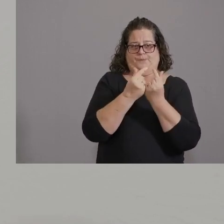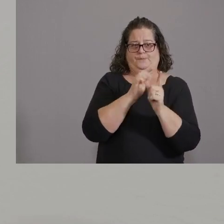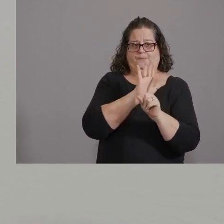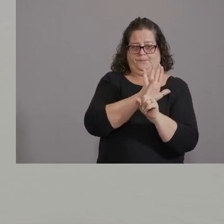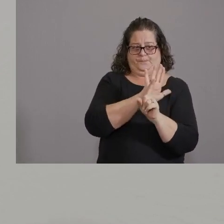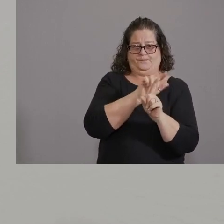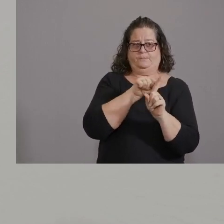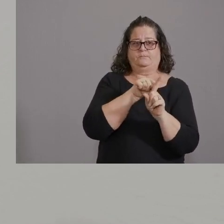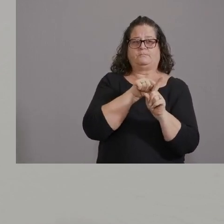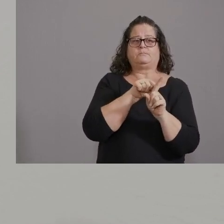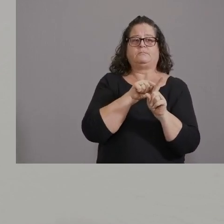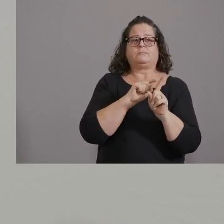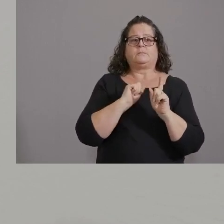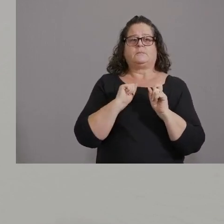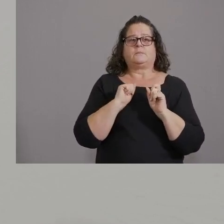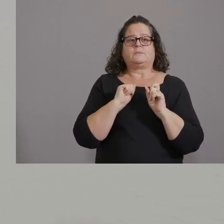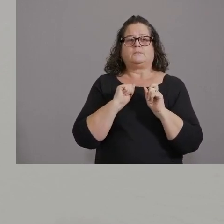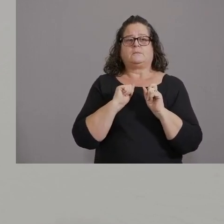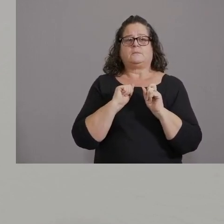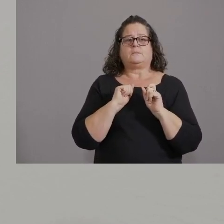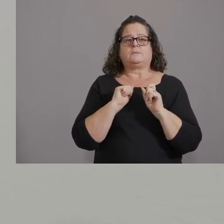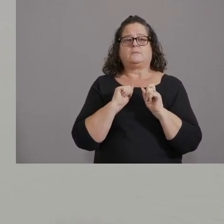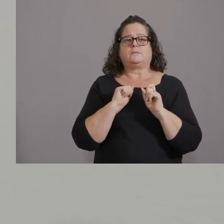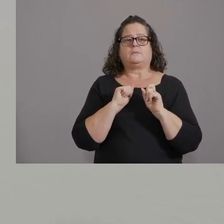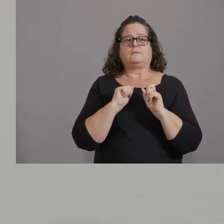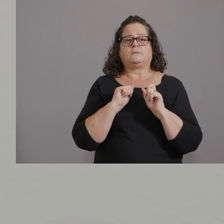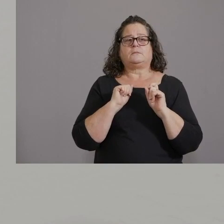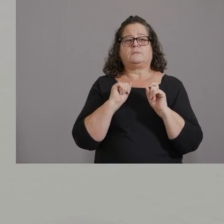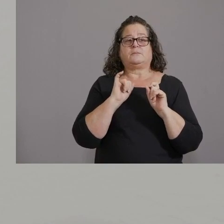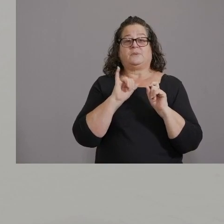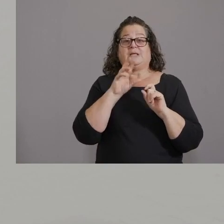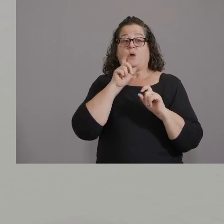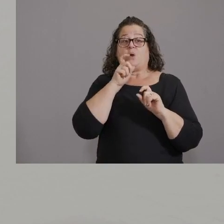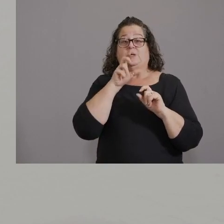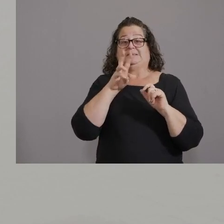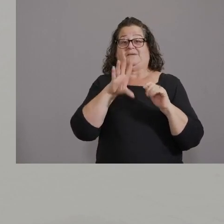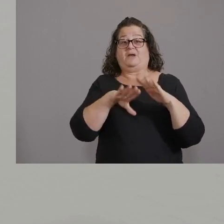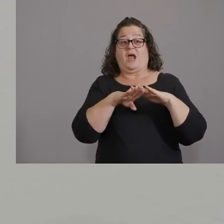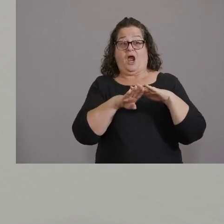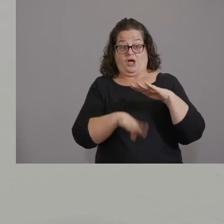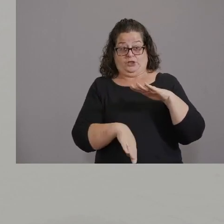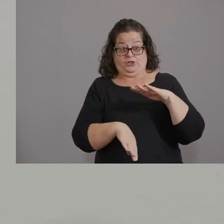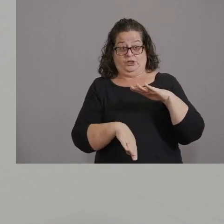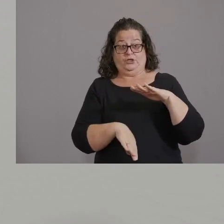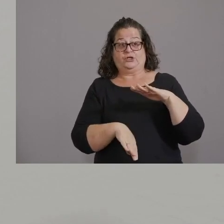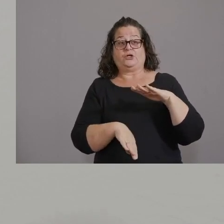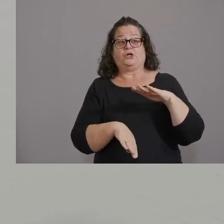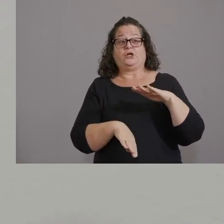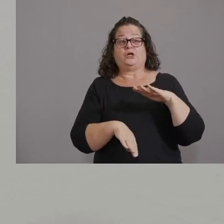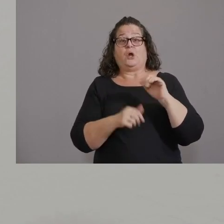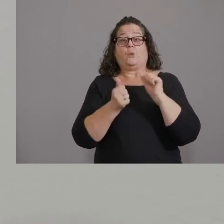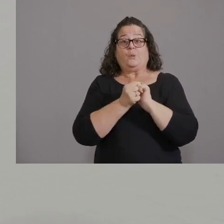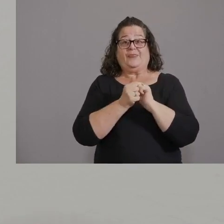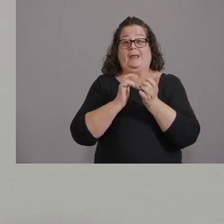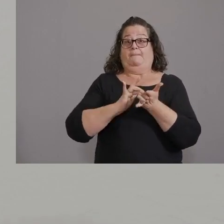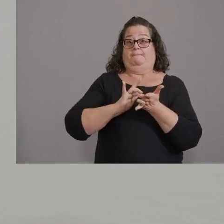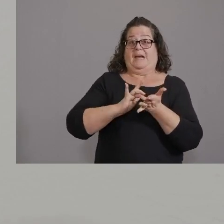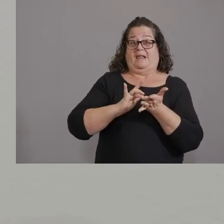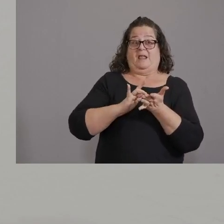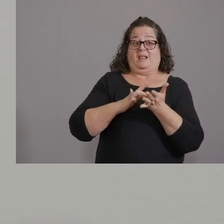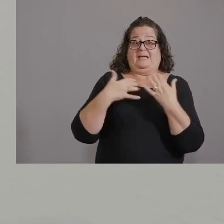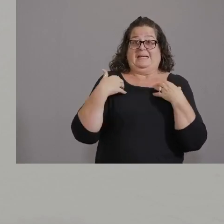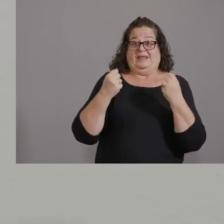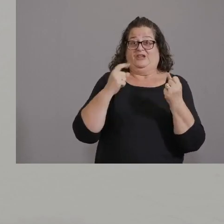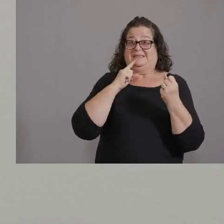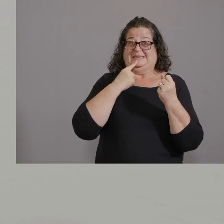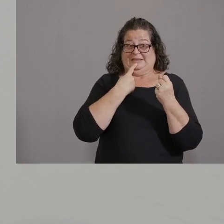prioritized for now. And then those that were under 65 with a medical condition that put them at risk. Given our estimates